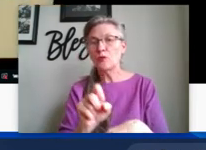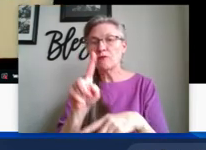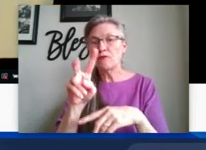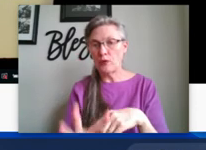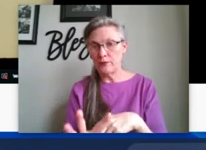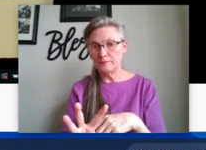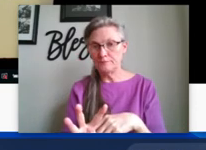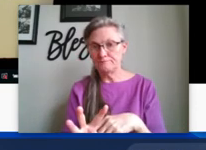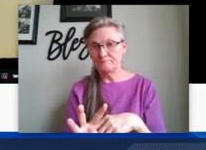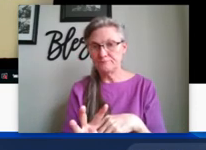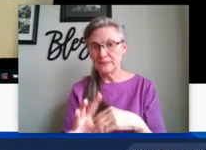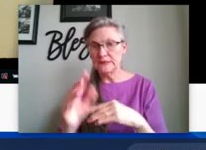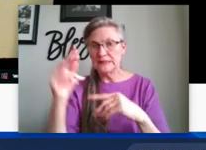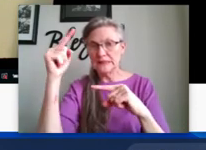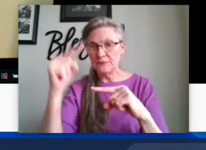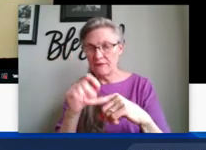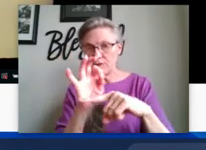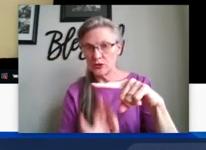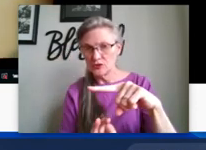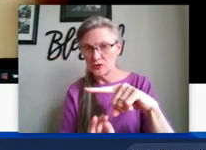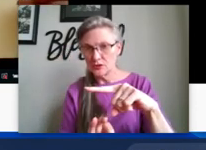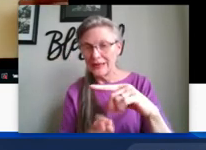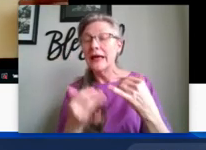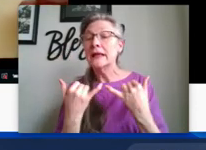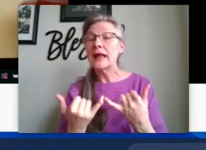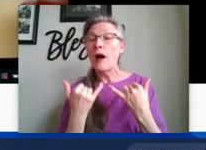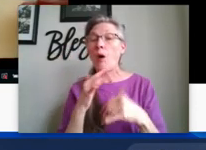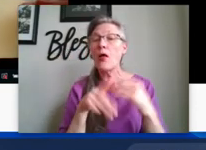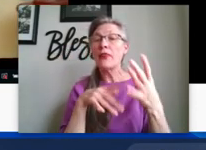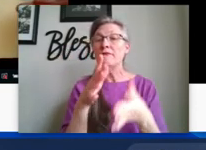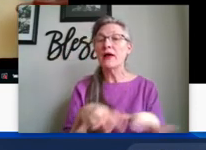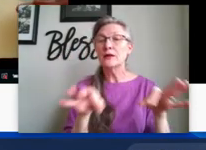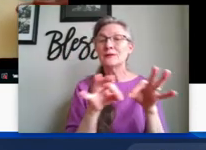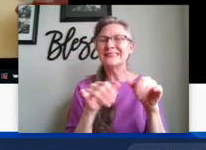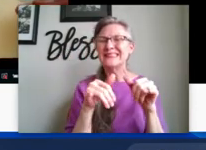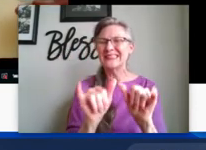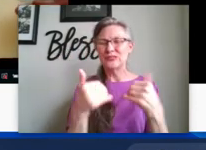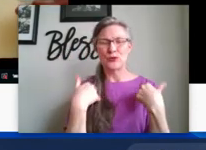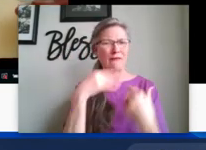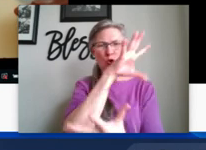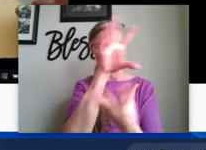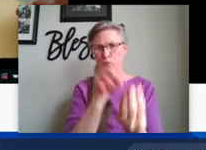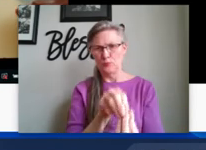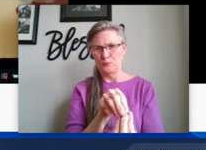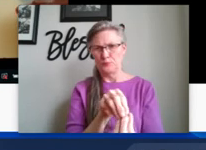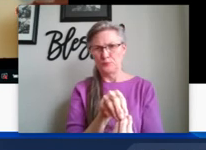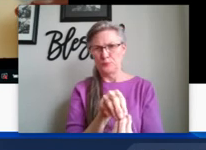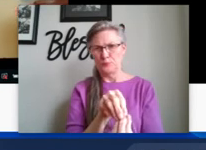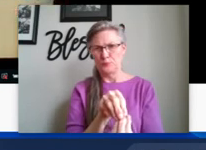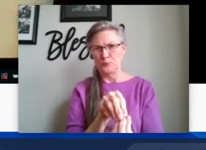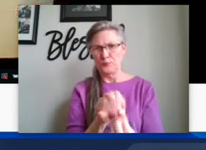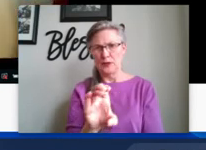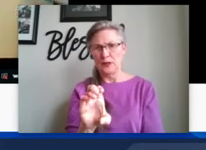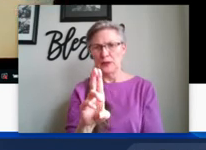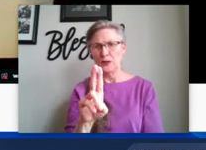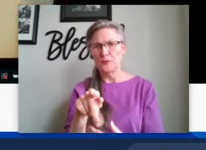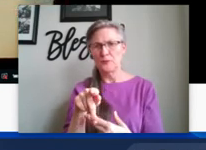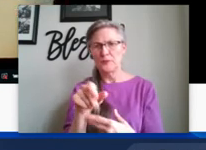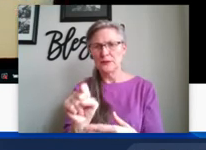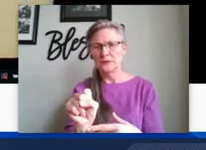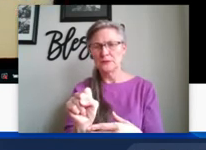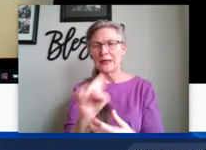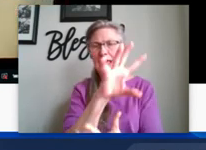1/4. So now I've got all of these values, but I still don't have a total number of cups. So now I need to add